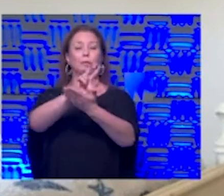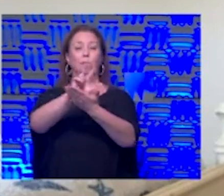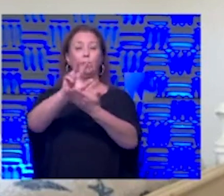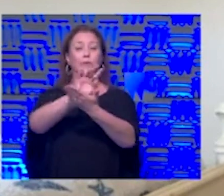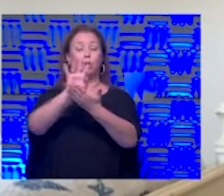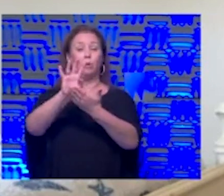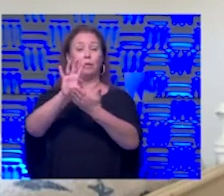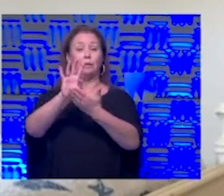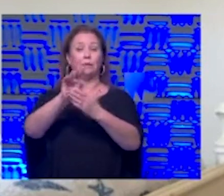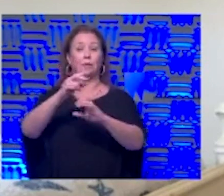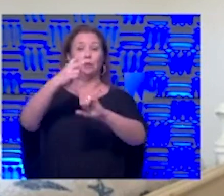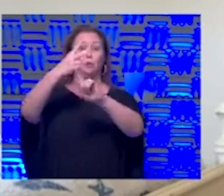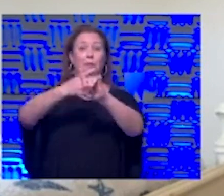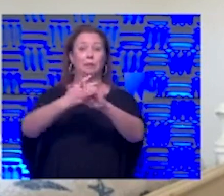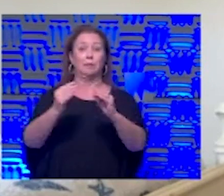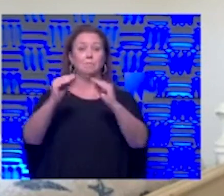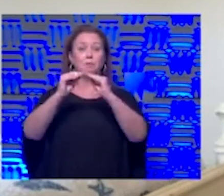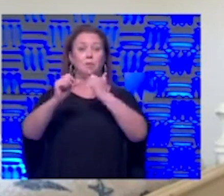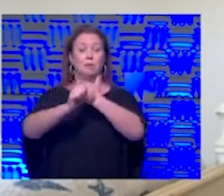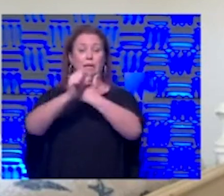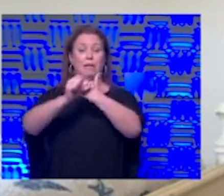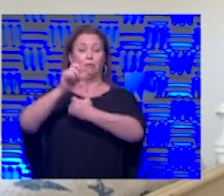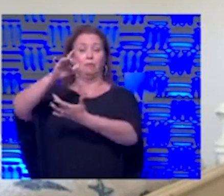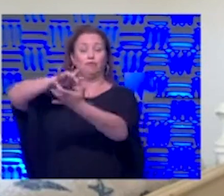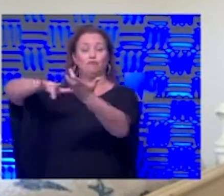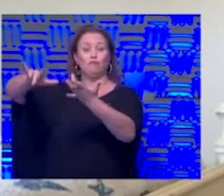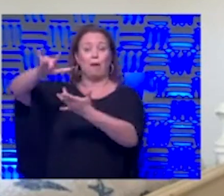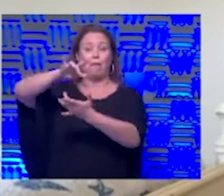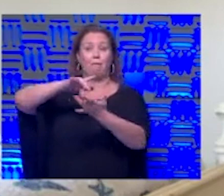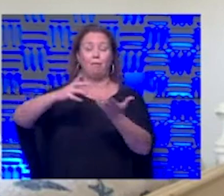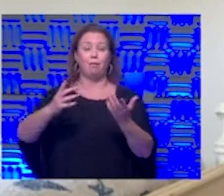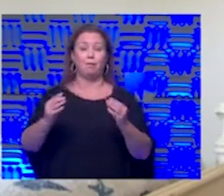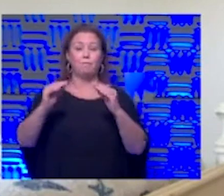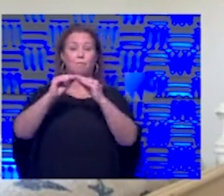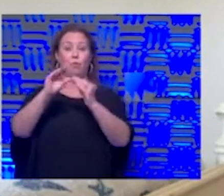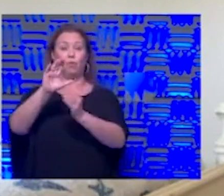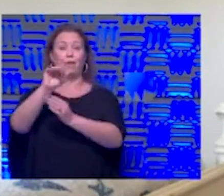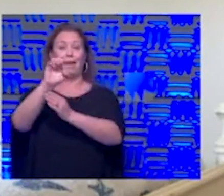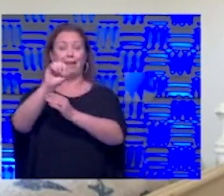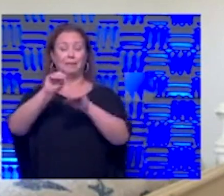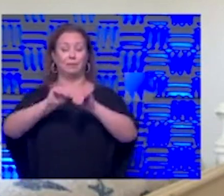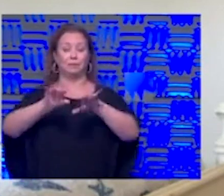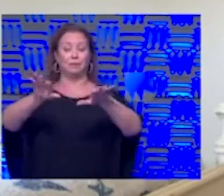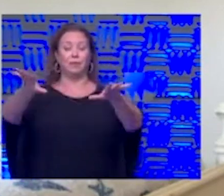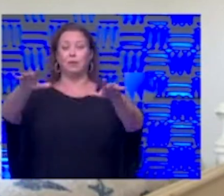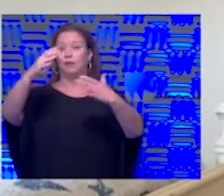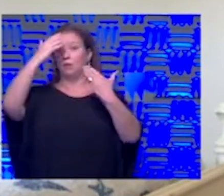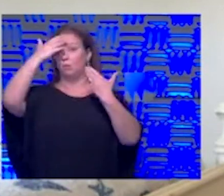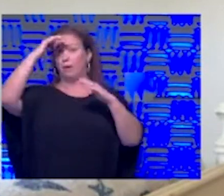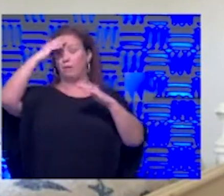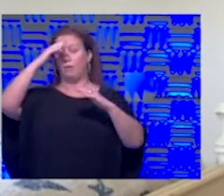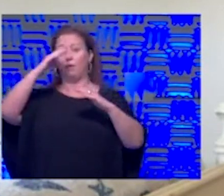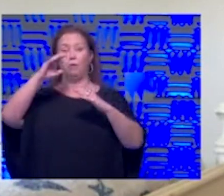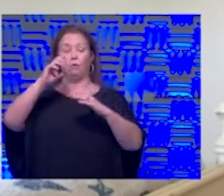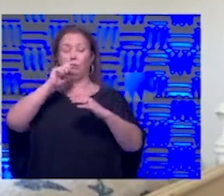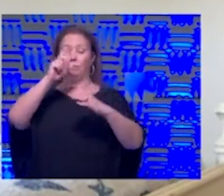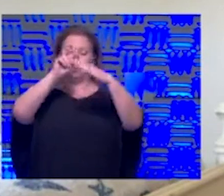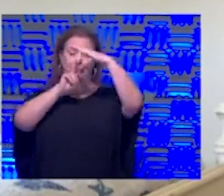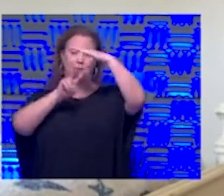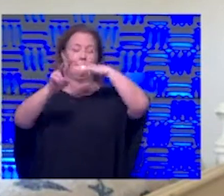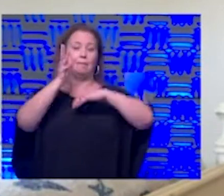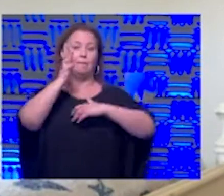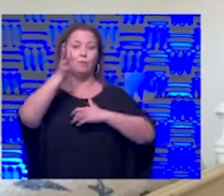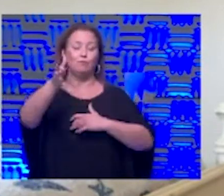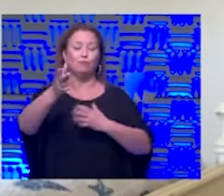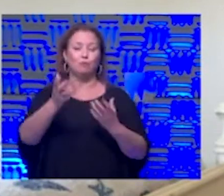going to be more dangerous to travel. There will probably be more cases out there. We don't know. This is a crystal ball. I think